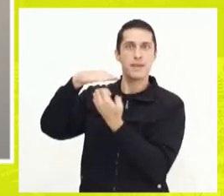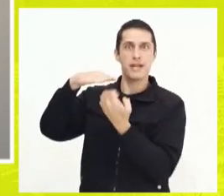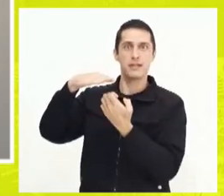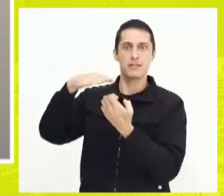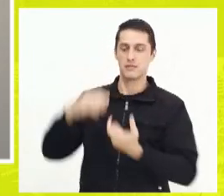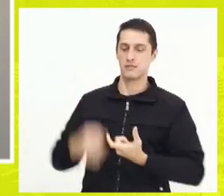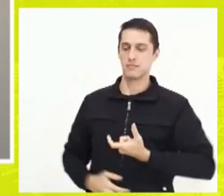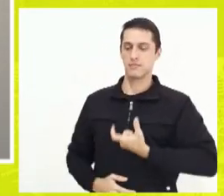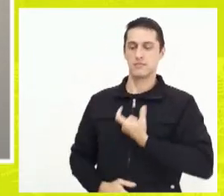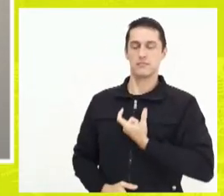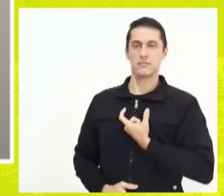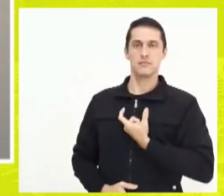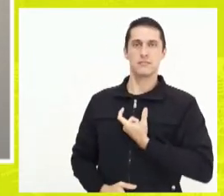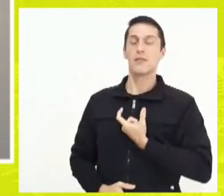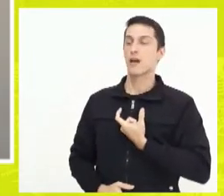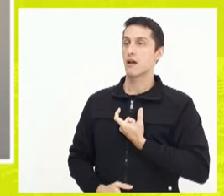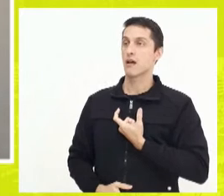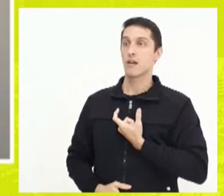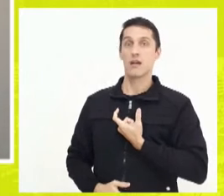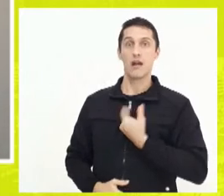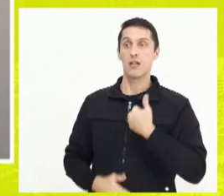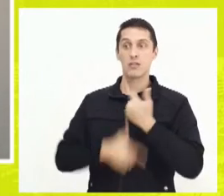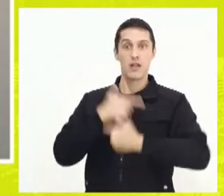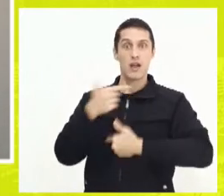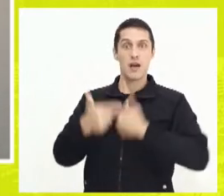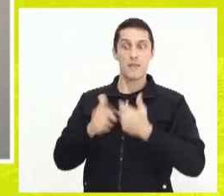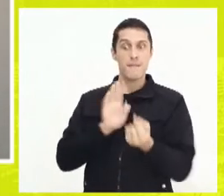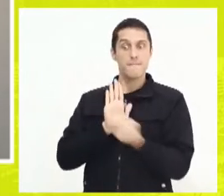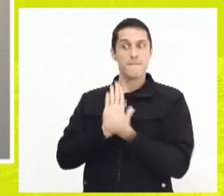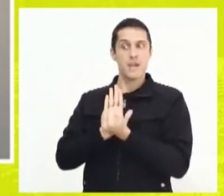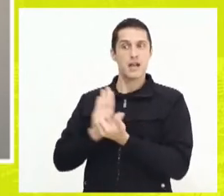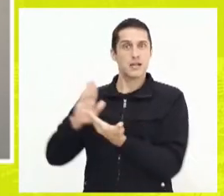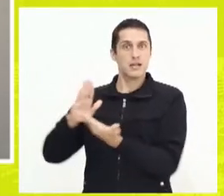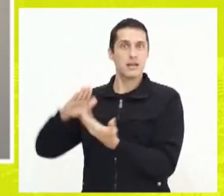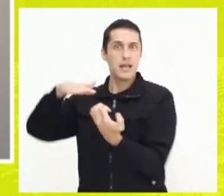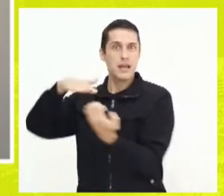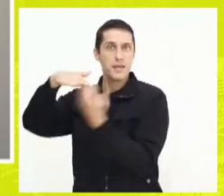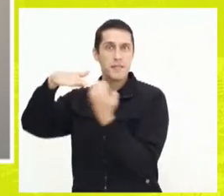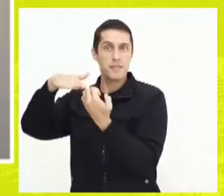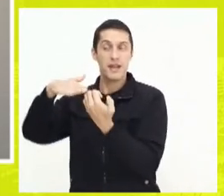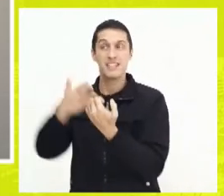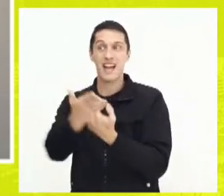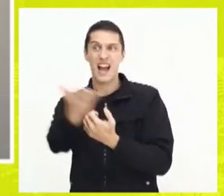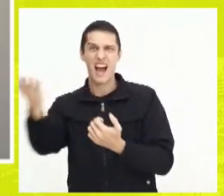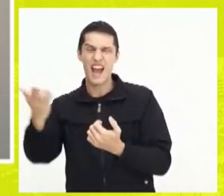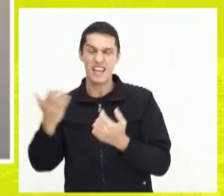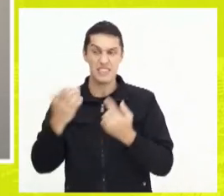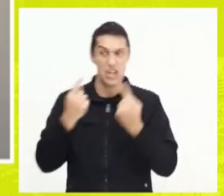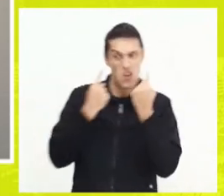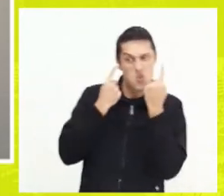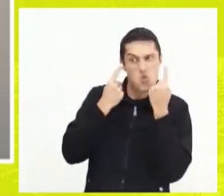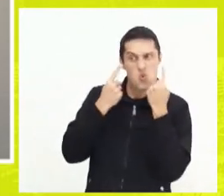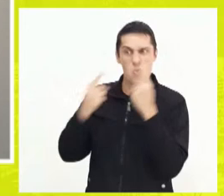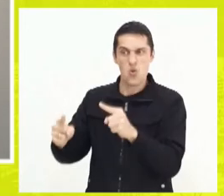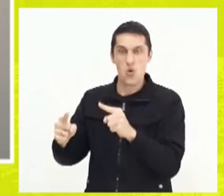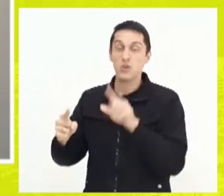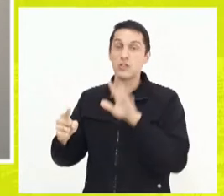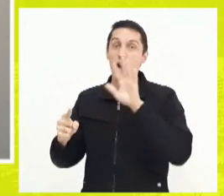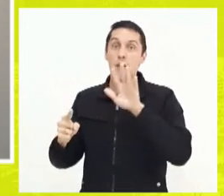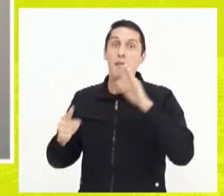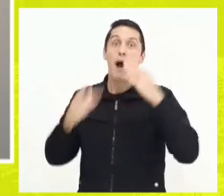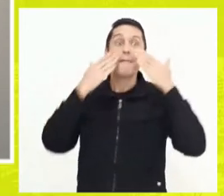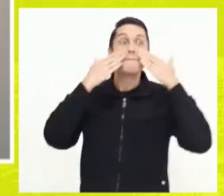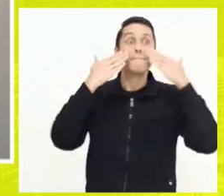company they work for that their name tags the targets lots of times is the company but who is in the